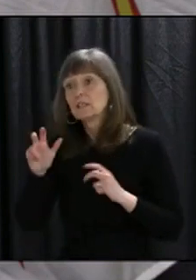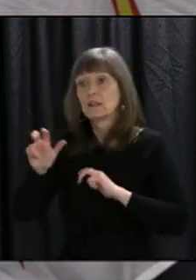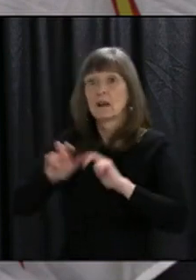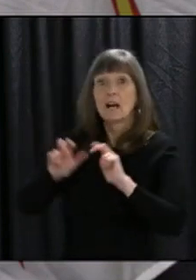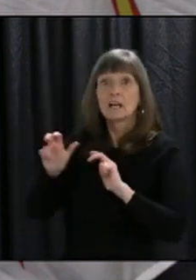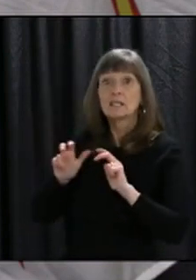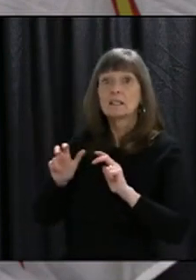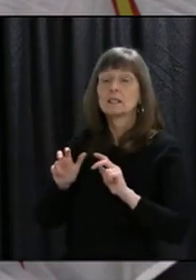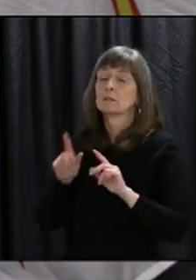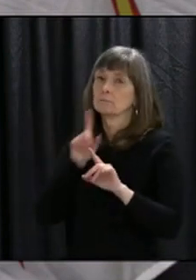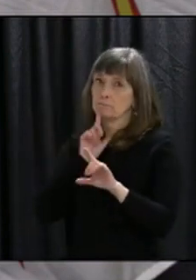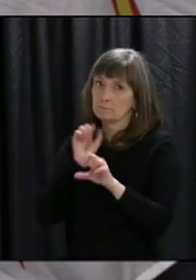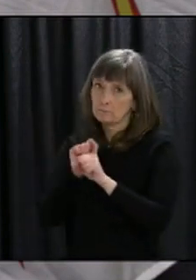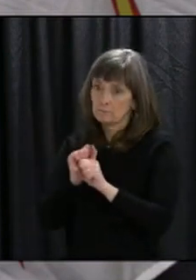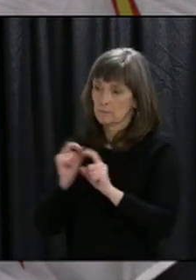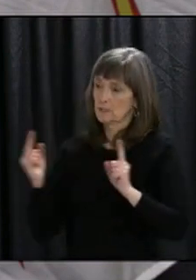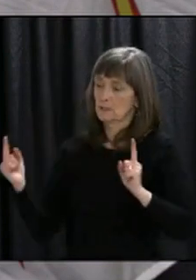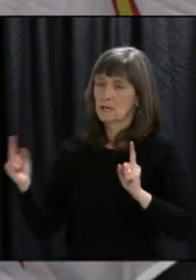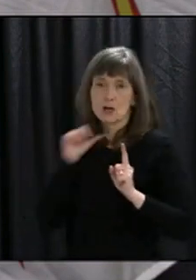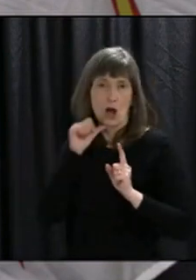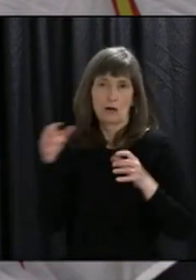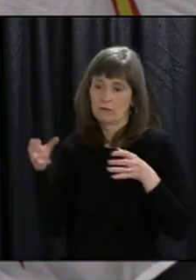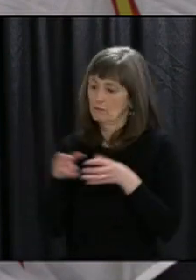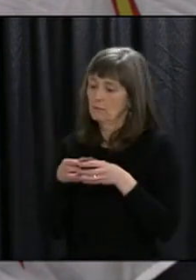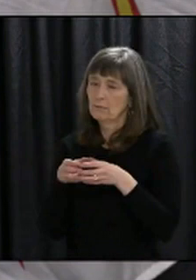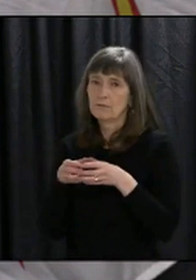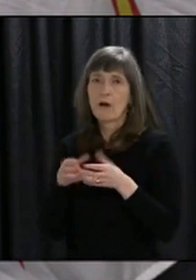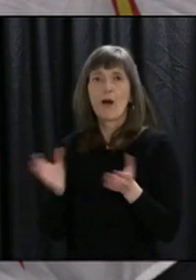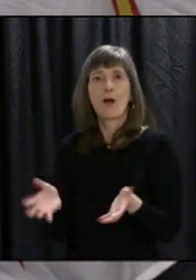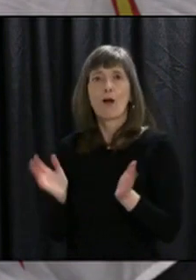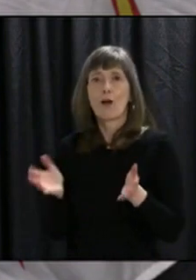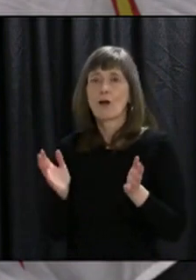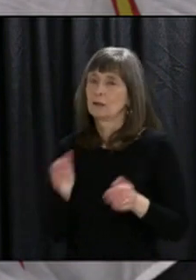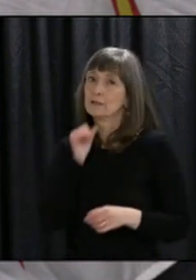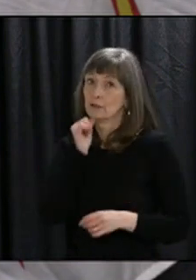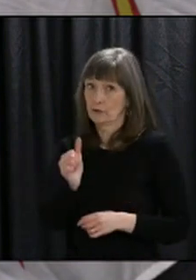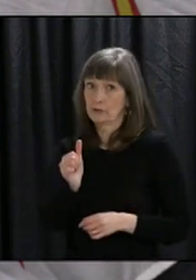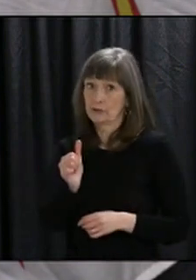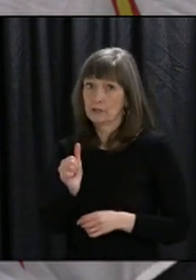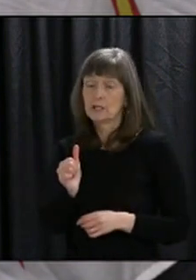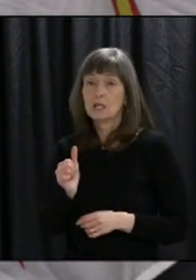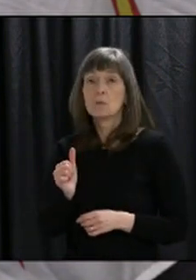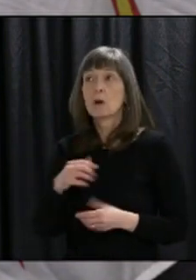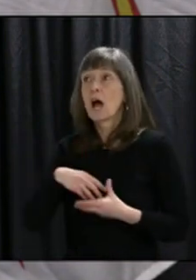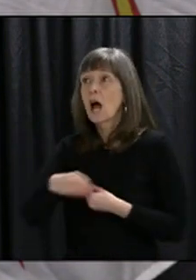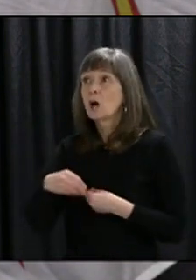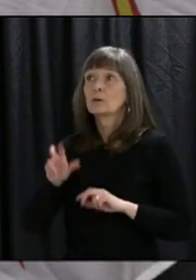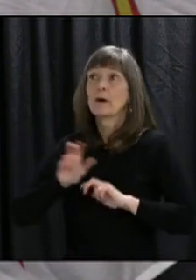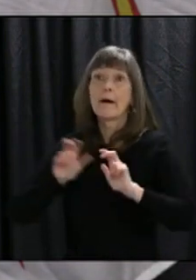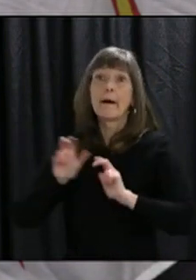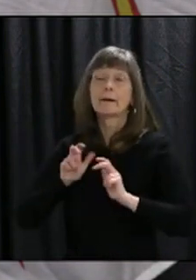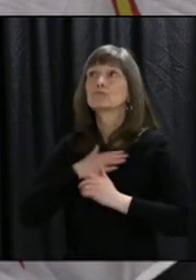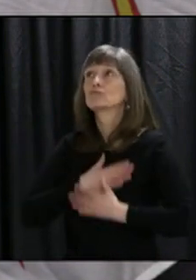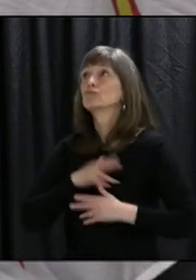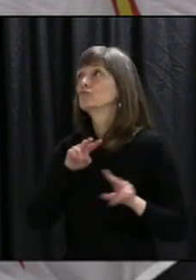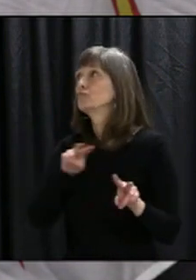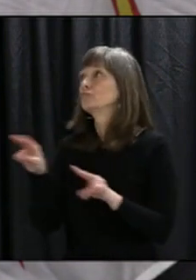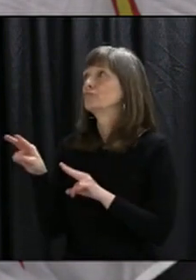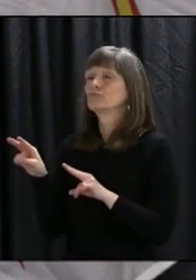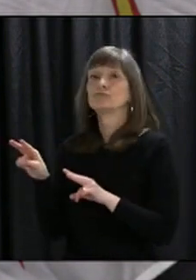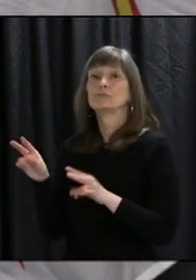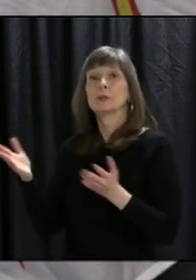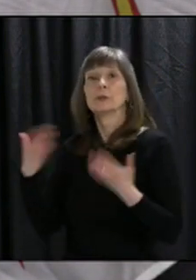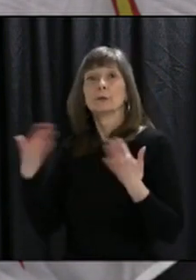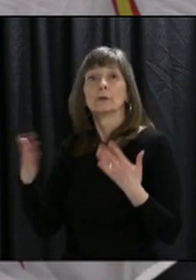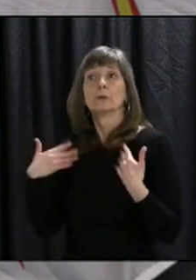respecting physical distancing, they're not congregating, getting out to enjoy a hike and enjoy the scenery and taking